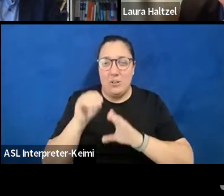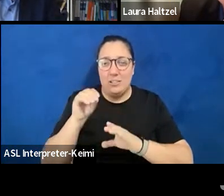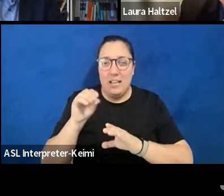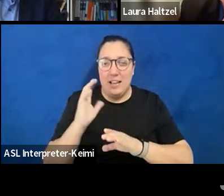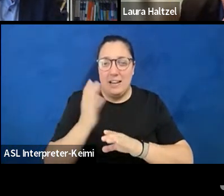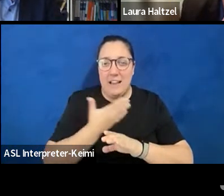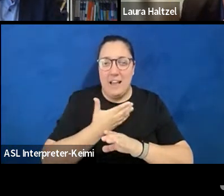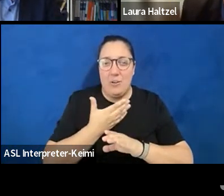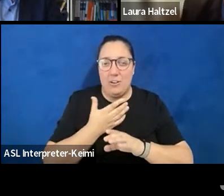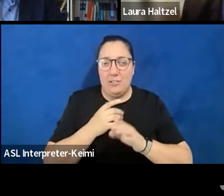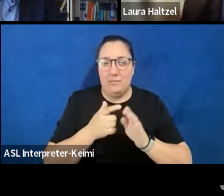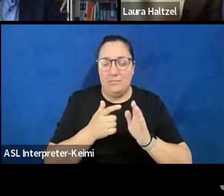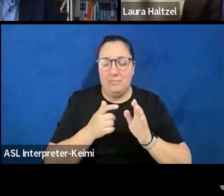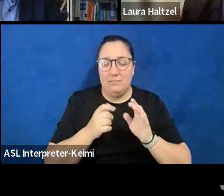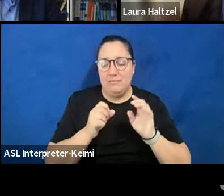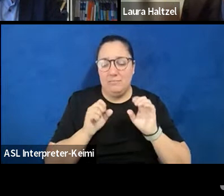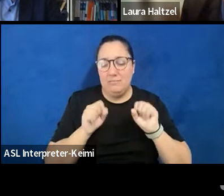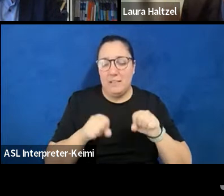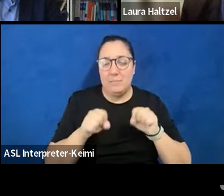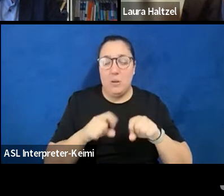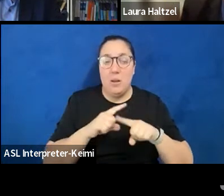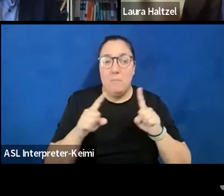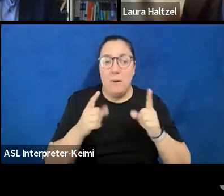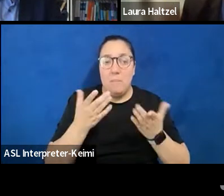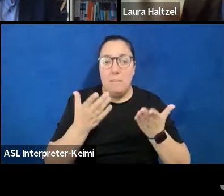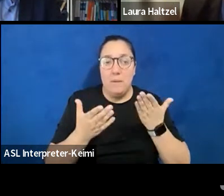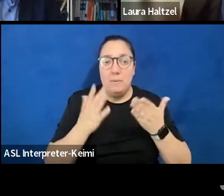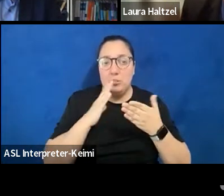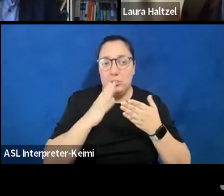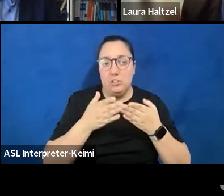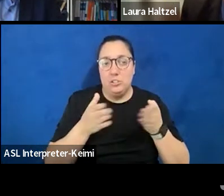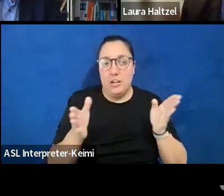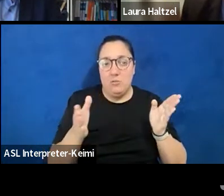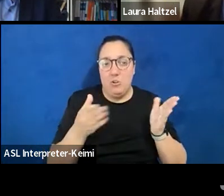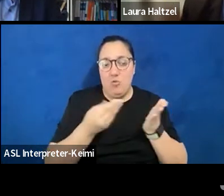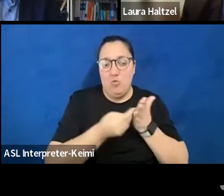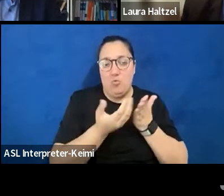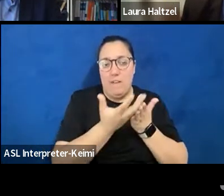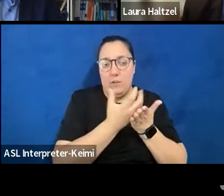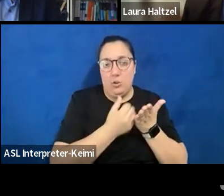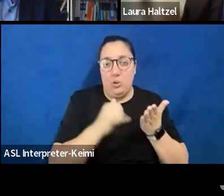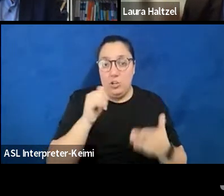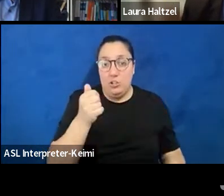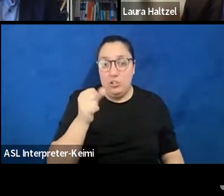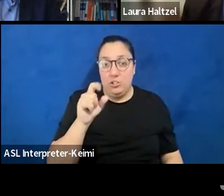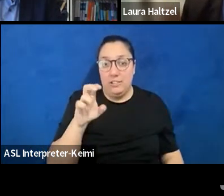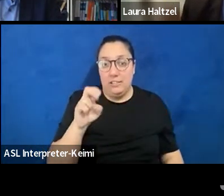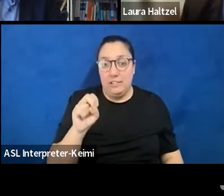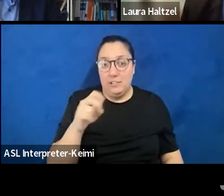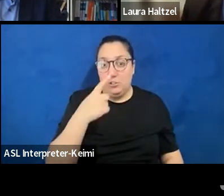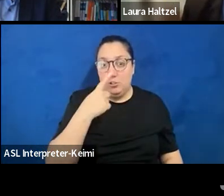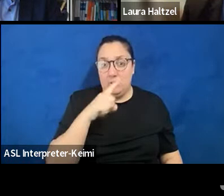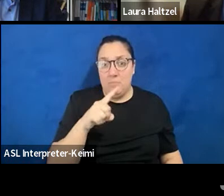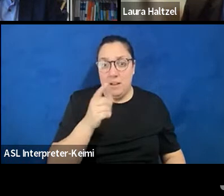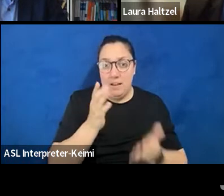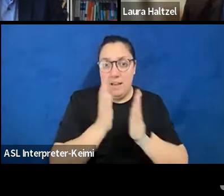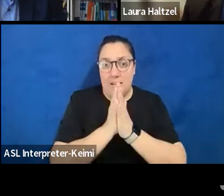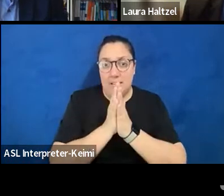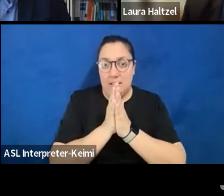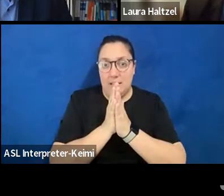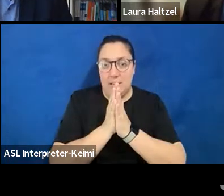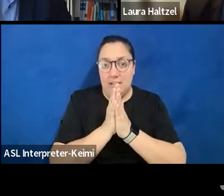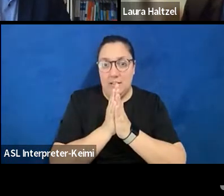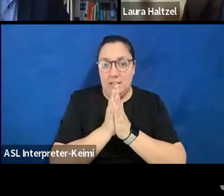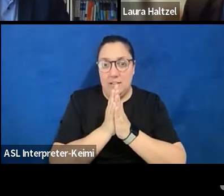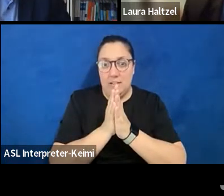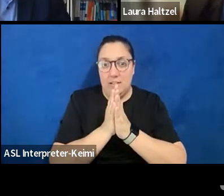another is the idea of just using general revenue. And so maybe Jason, if you can talk about that a little bit, since you've talked